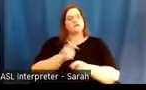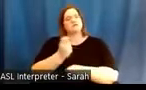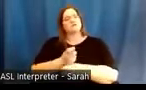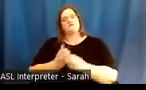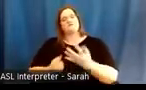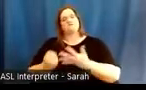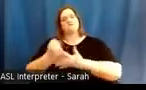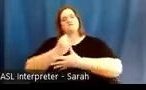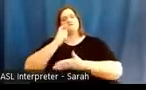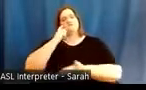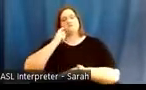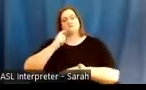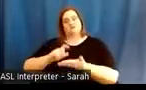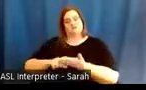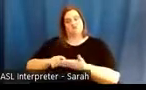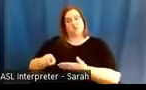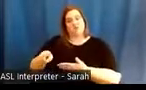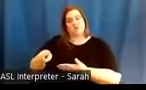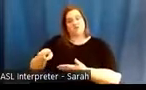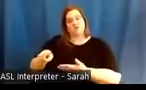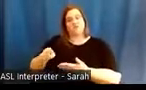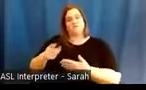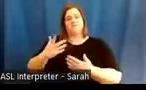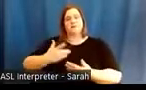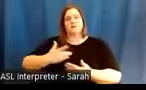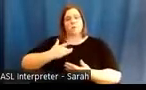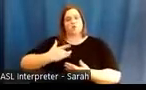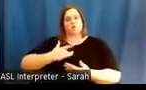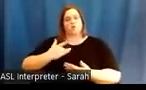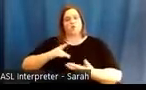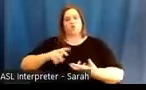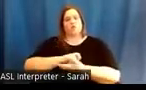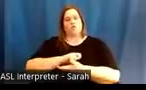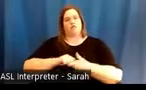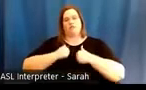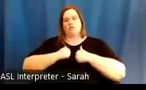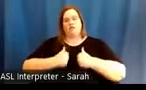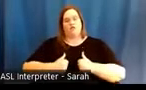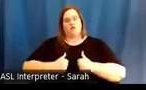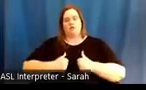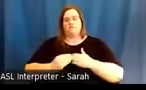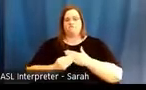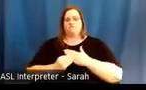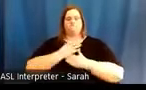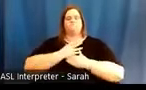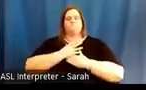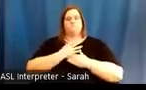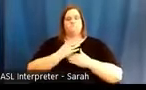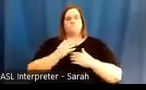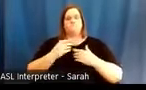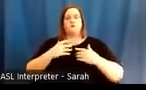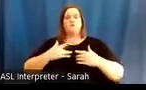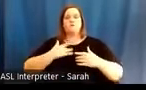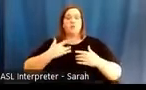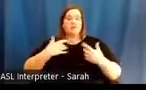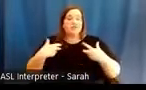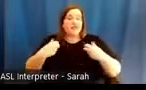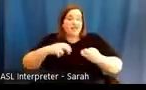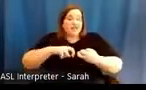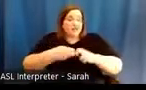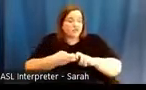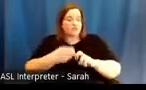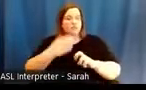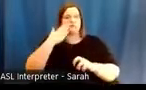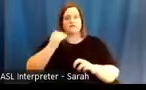for him is the emotional damage that it's causing him. He has a lot of emotional health issues because of his injury, and when